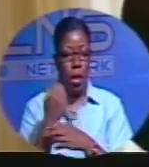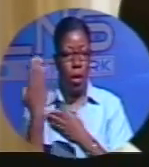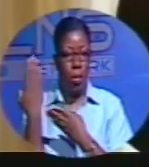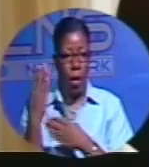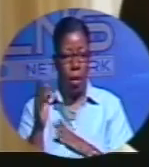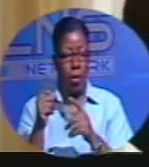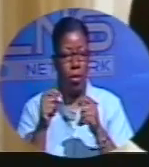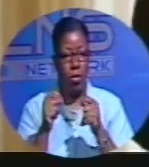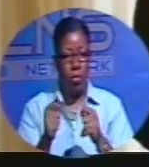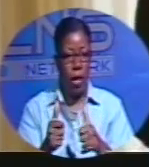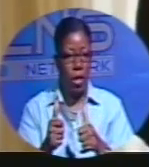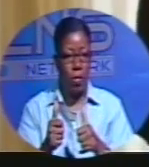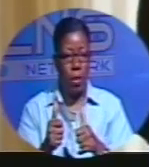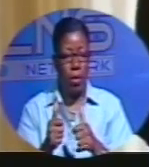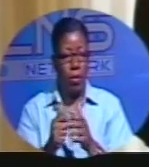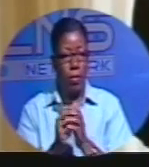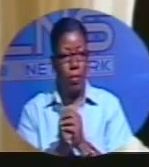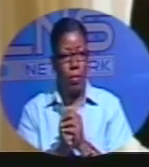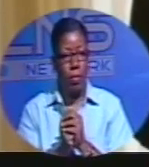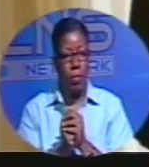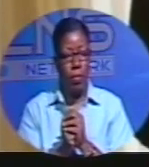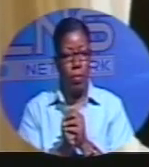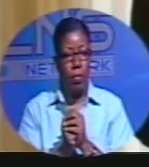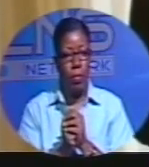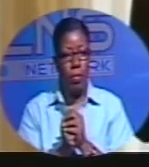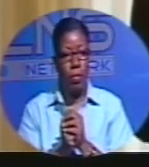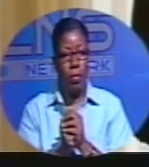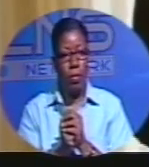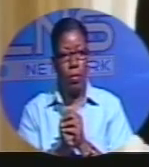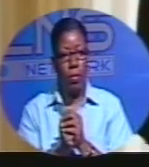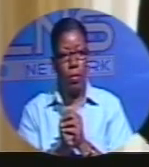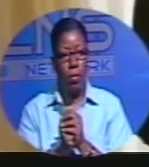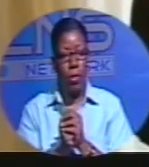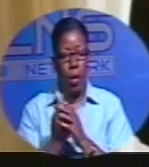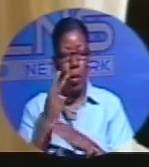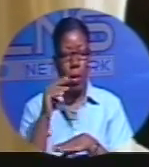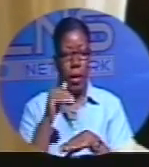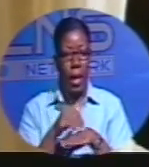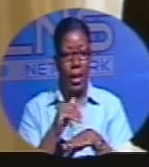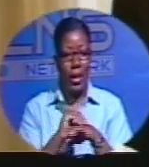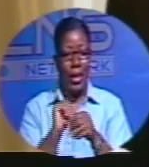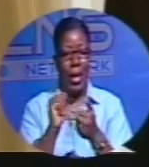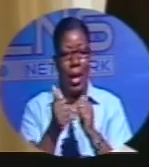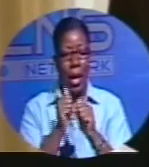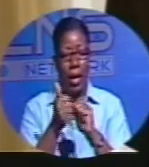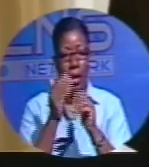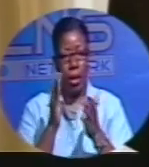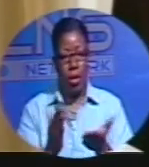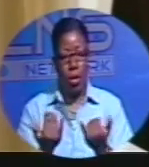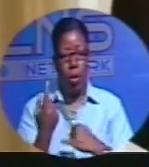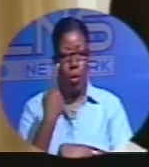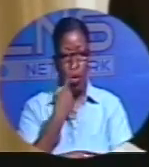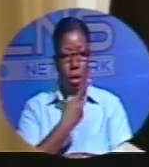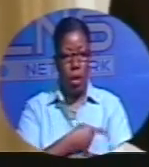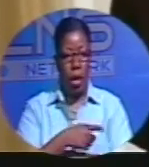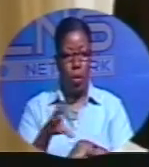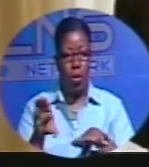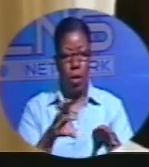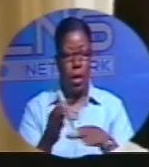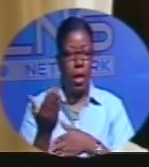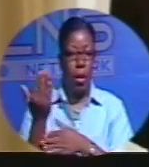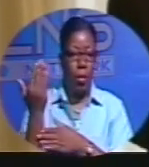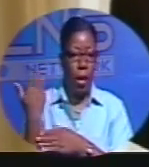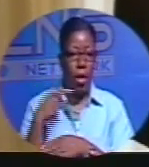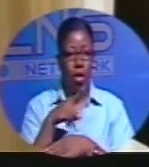speed, right? Blazing speed. But as we look around at our things today and what they've done in the past, you guys